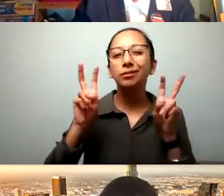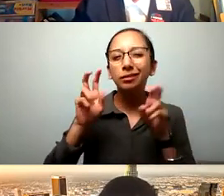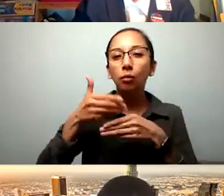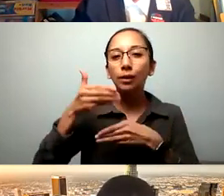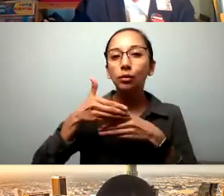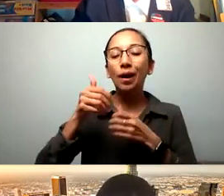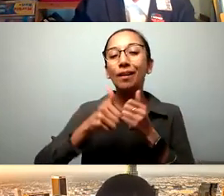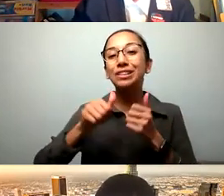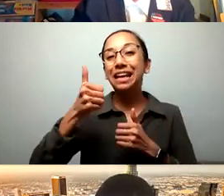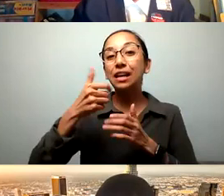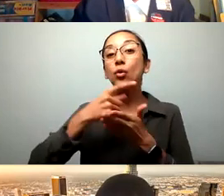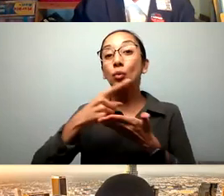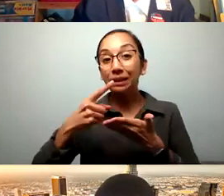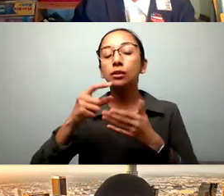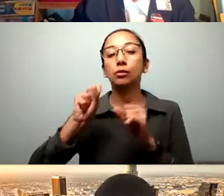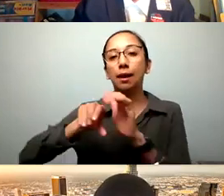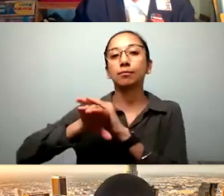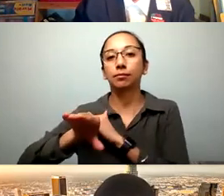every 10 weeks, there'll be a window to opt in.